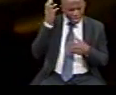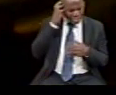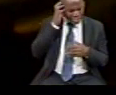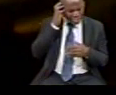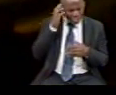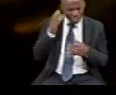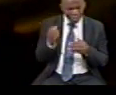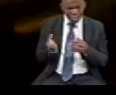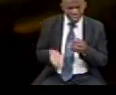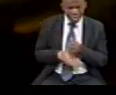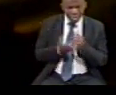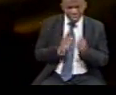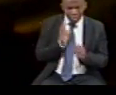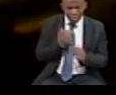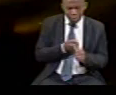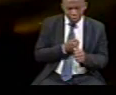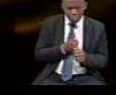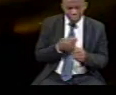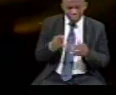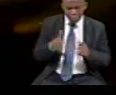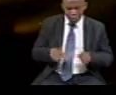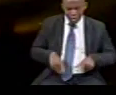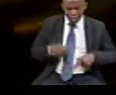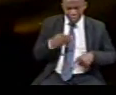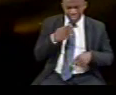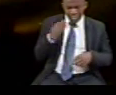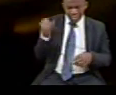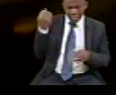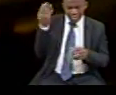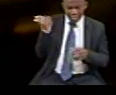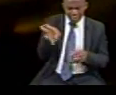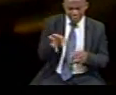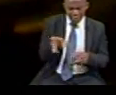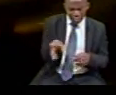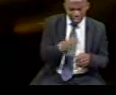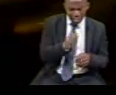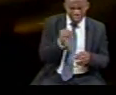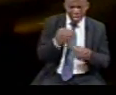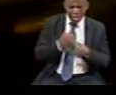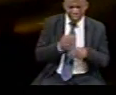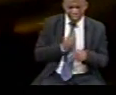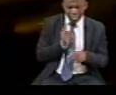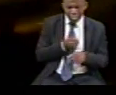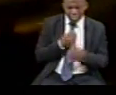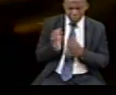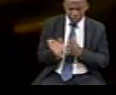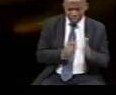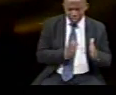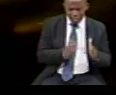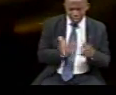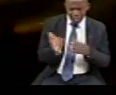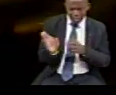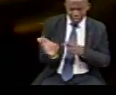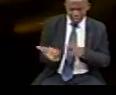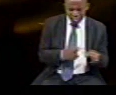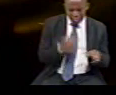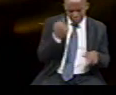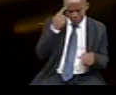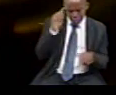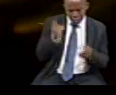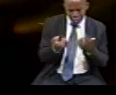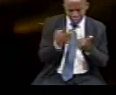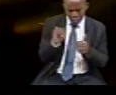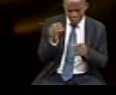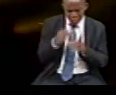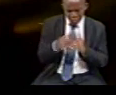Lord, to be challenged and to live by them and to make ourselves ready for the appearing of our Lord in Jesus' name. Every